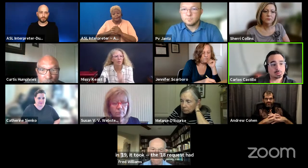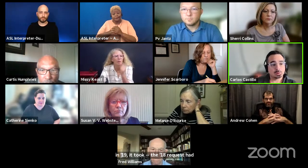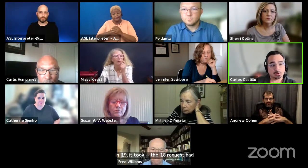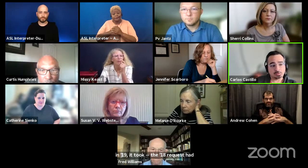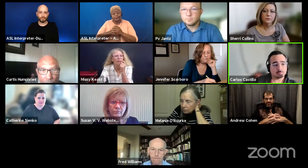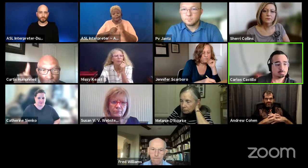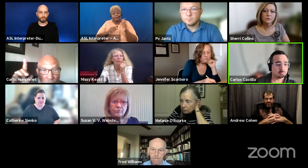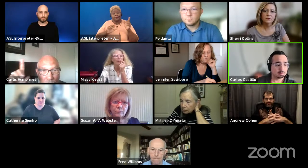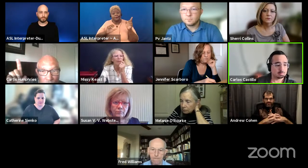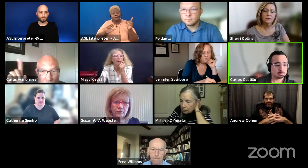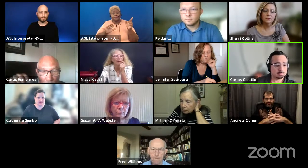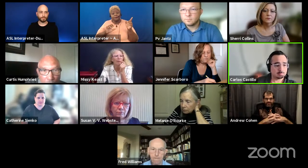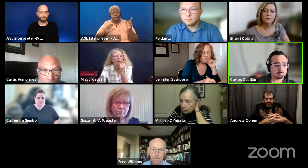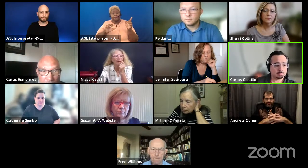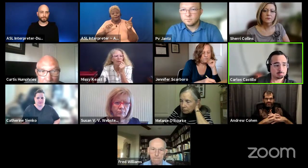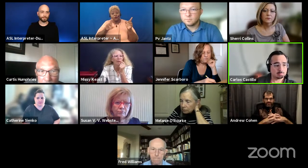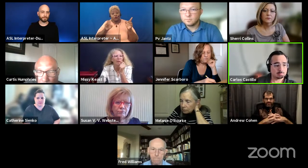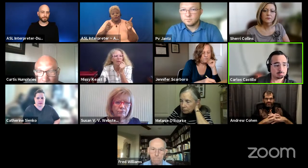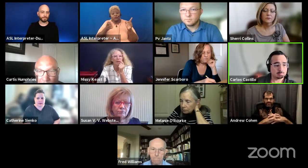Curtis?